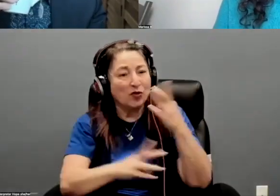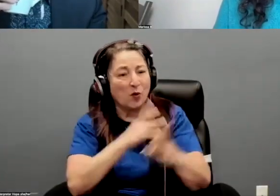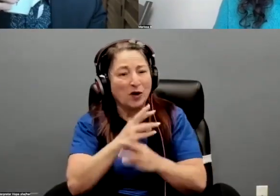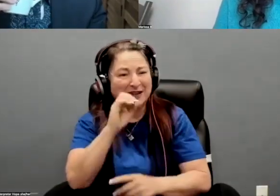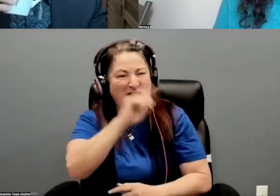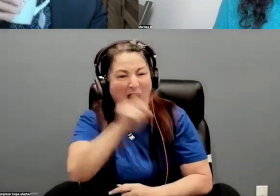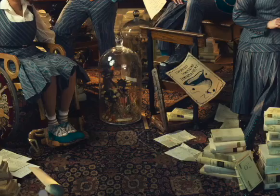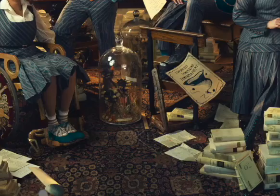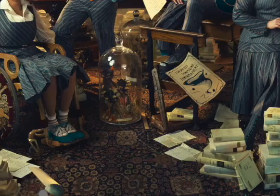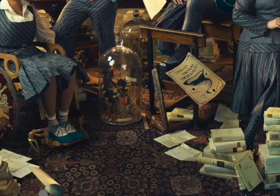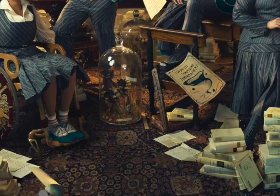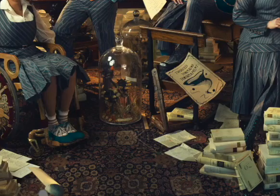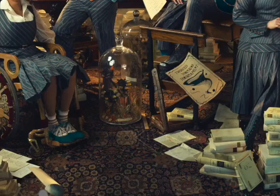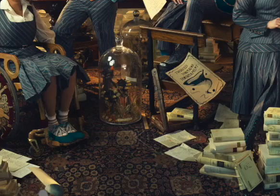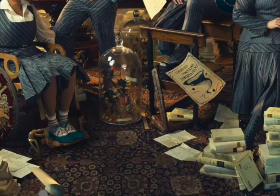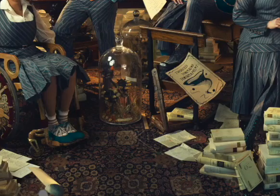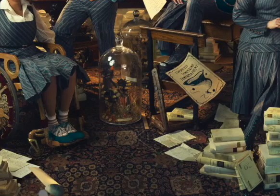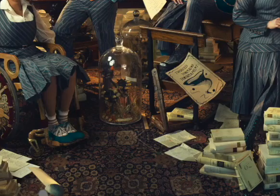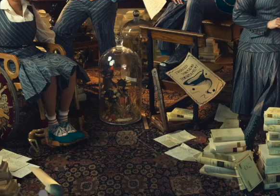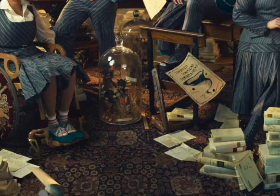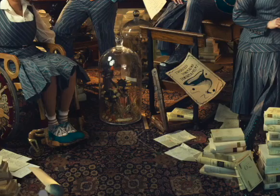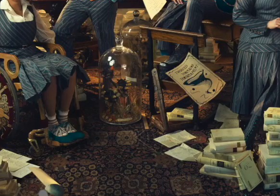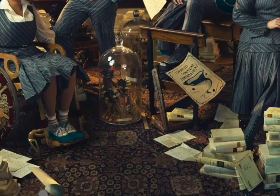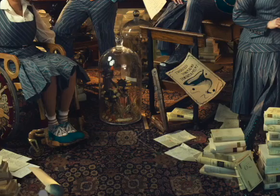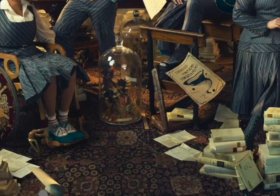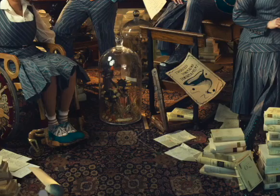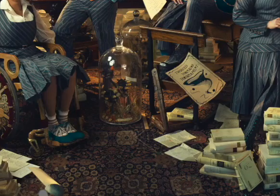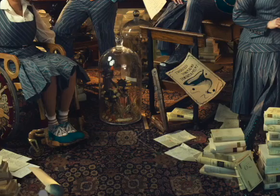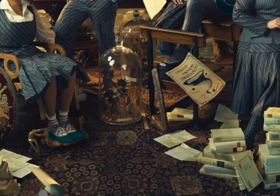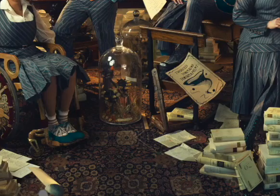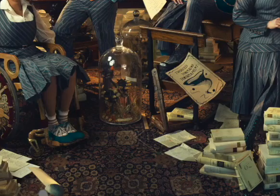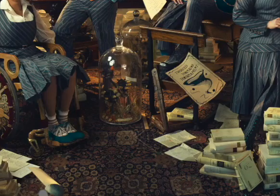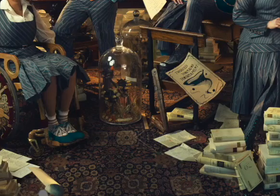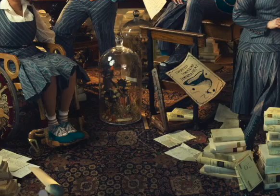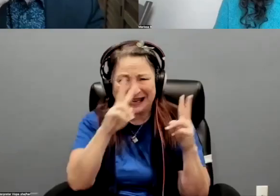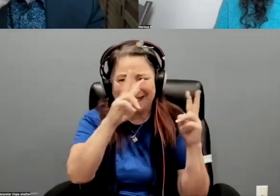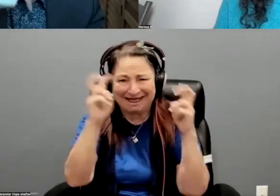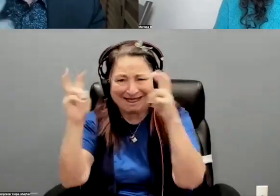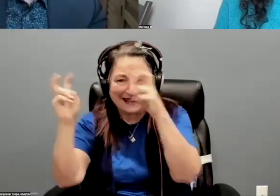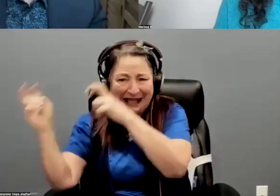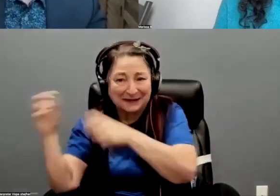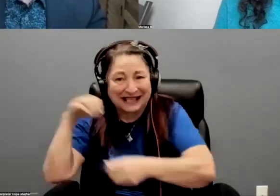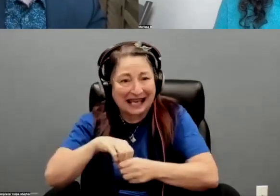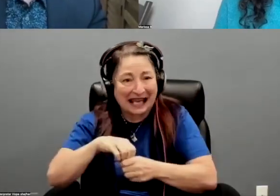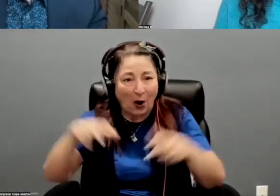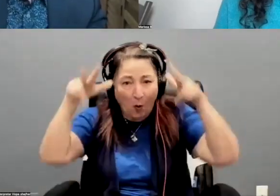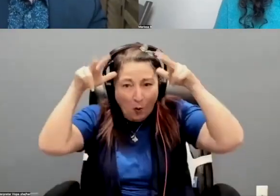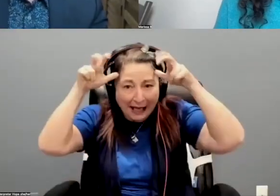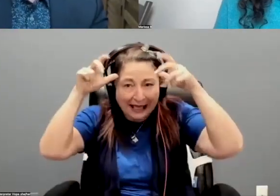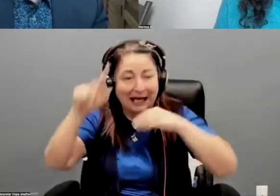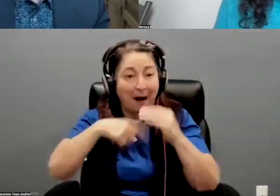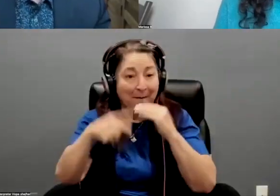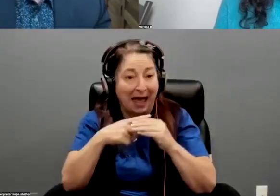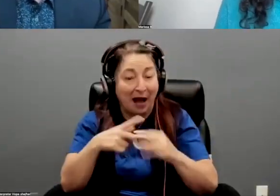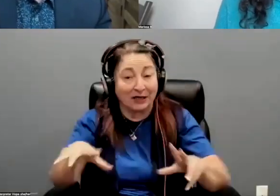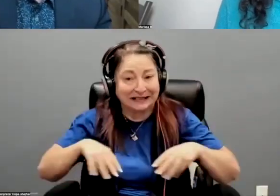meant to be diverse because there's so many themes within Wicked about acceptance and accepting who